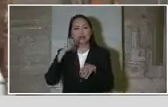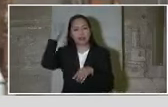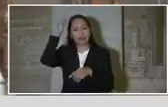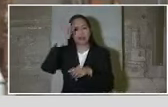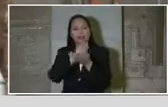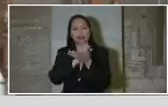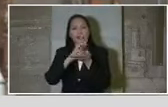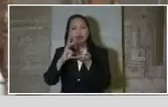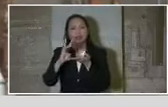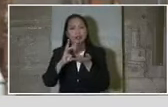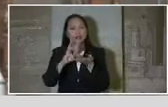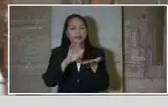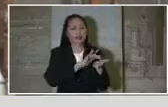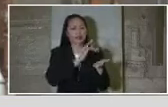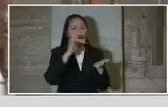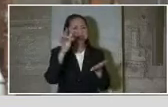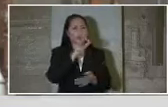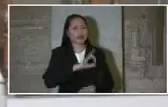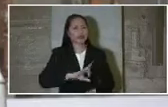Glory to you, O Lord.